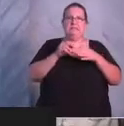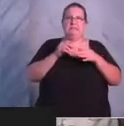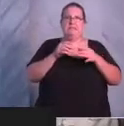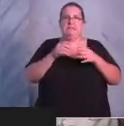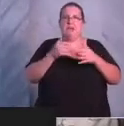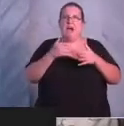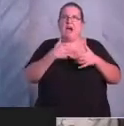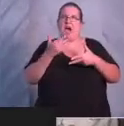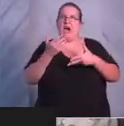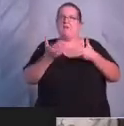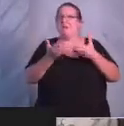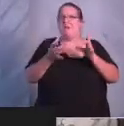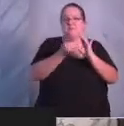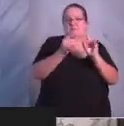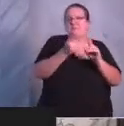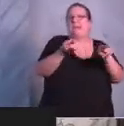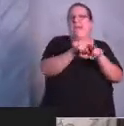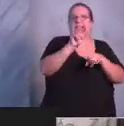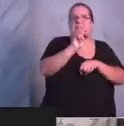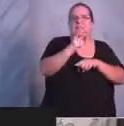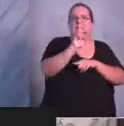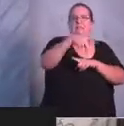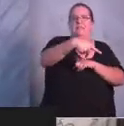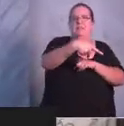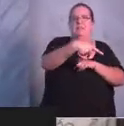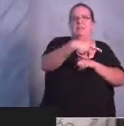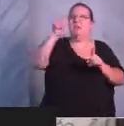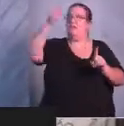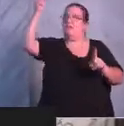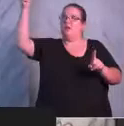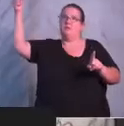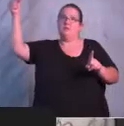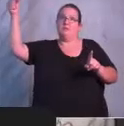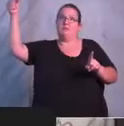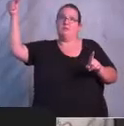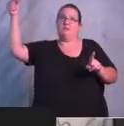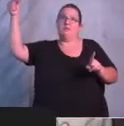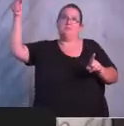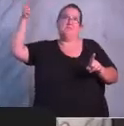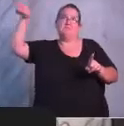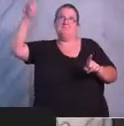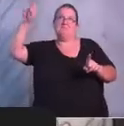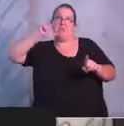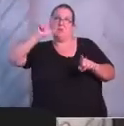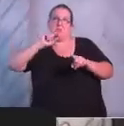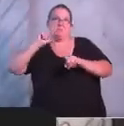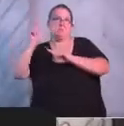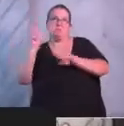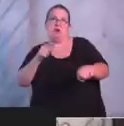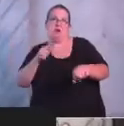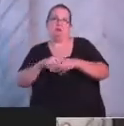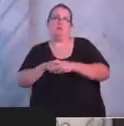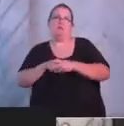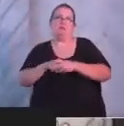something as an NDP that another government doesn't respond to. And what they